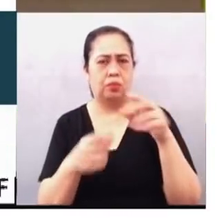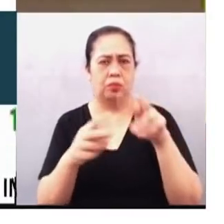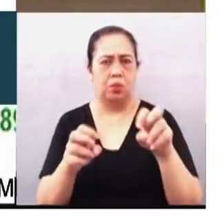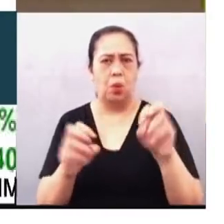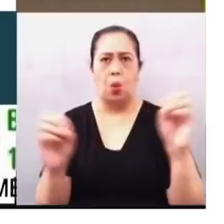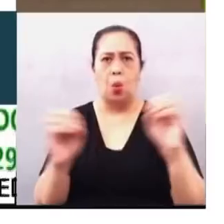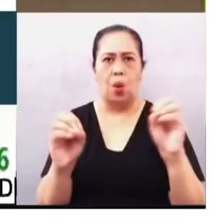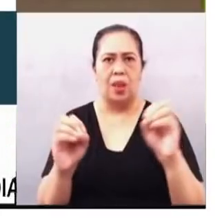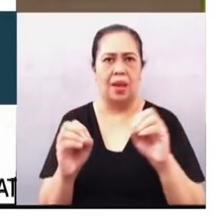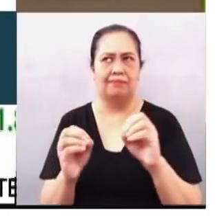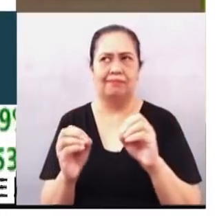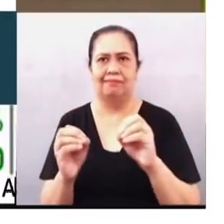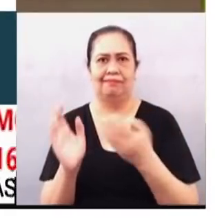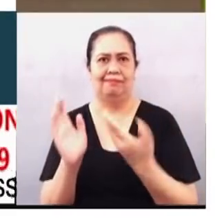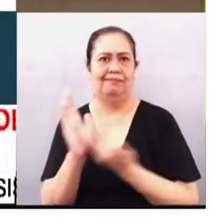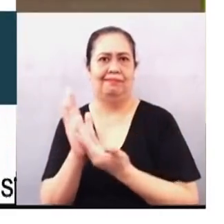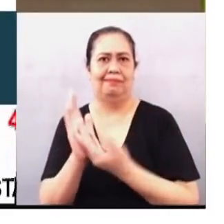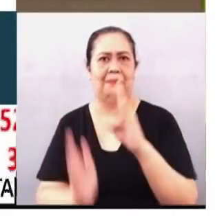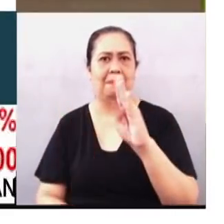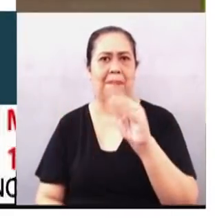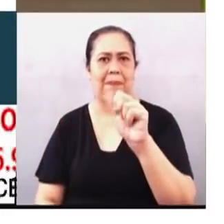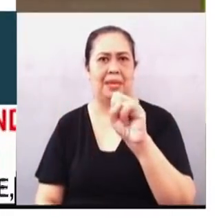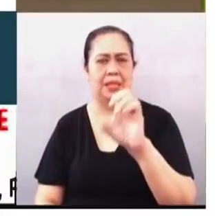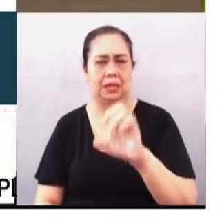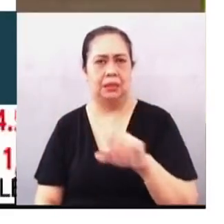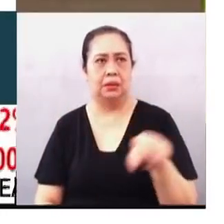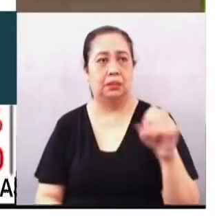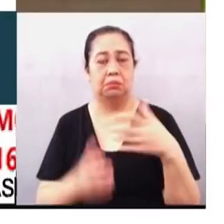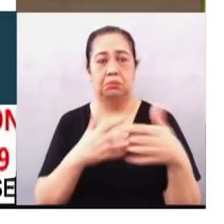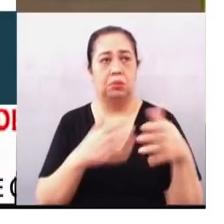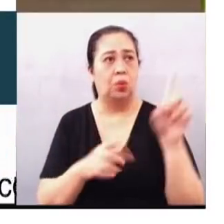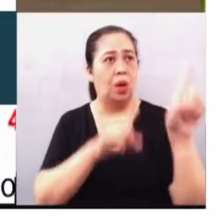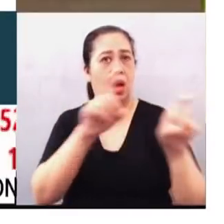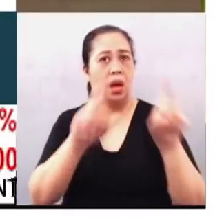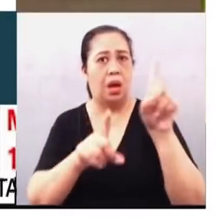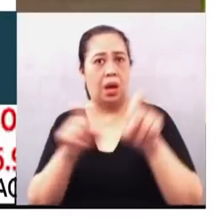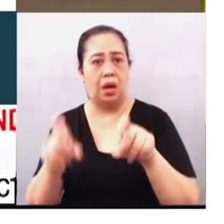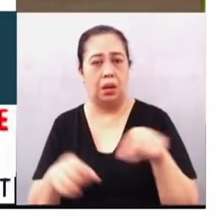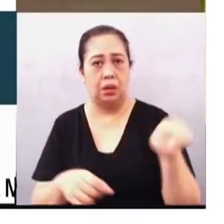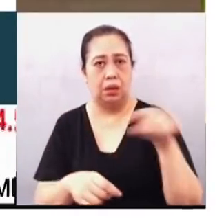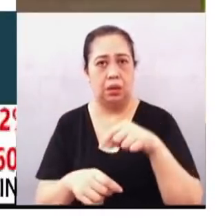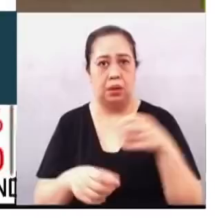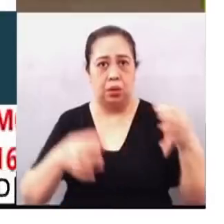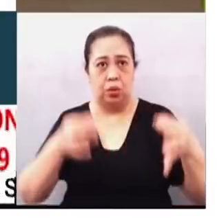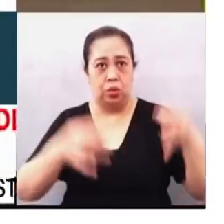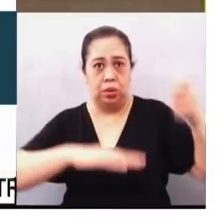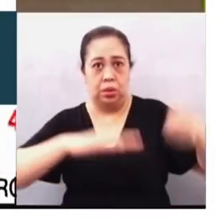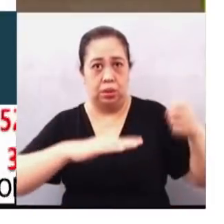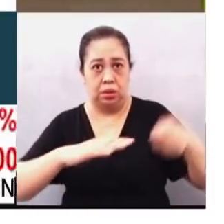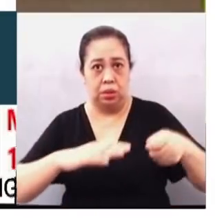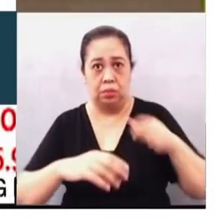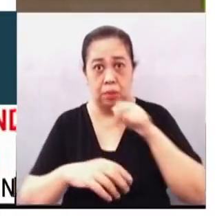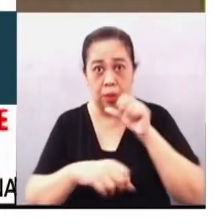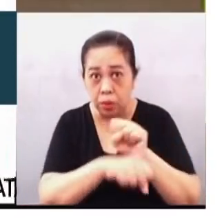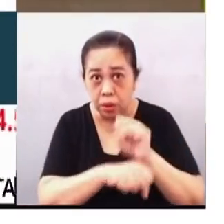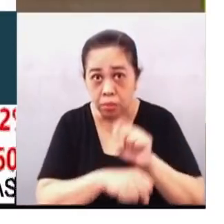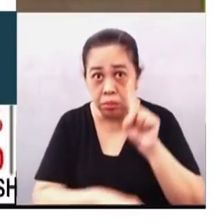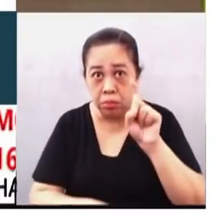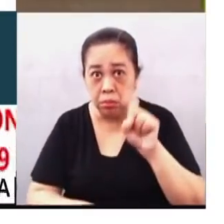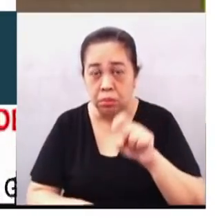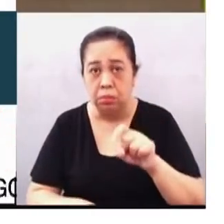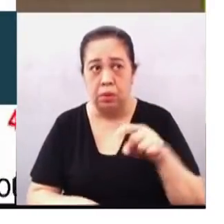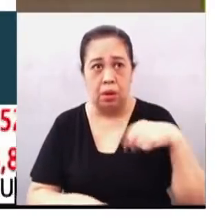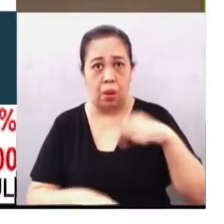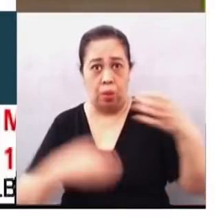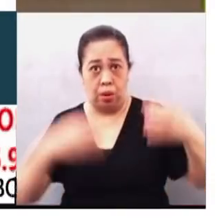Kahit sinong talungin natin dito sa Pilipinas, is our judicial system not working? Is our courts